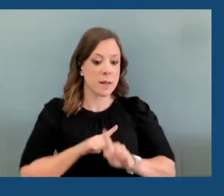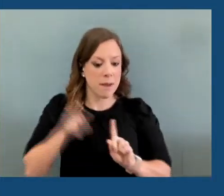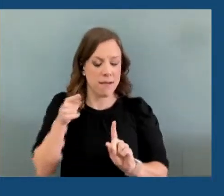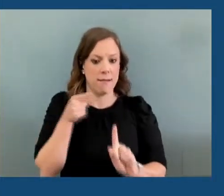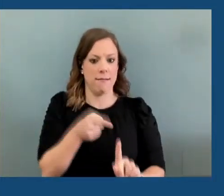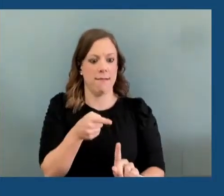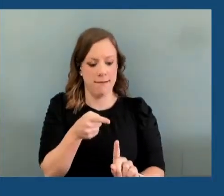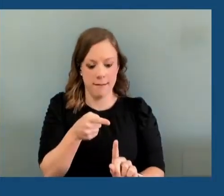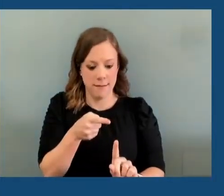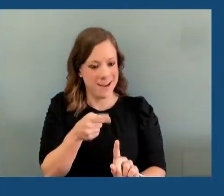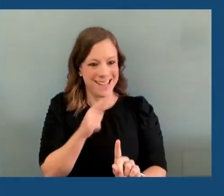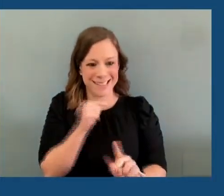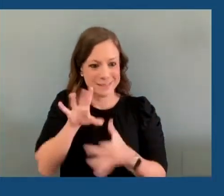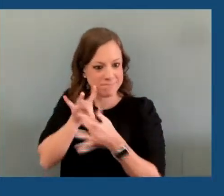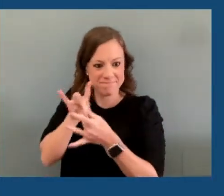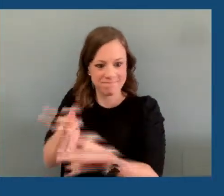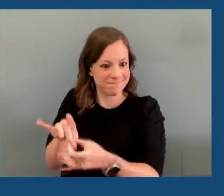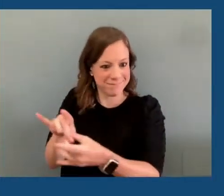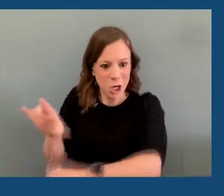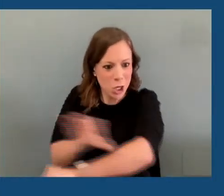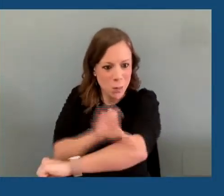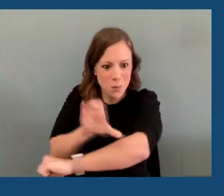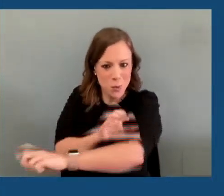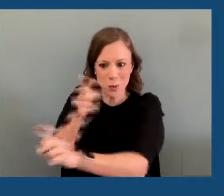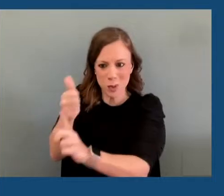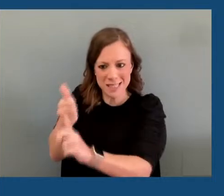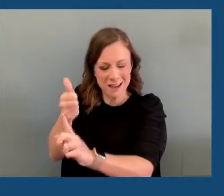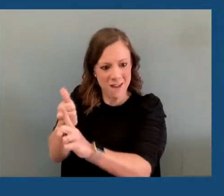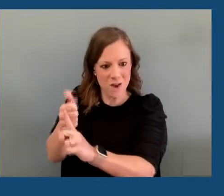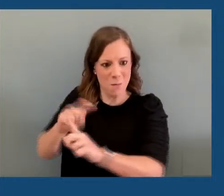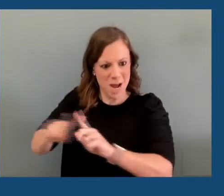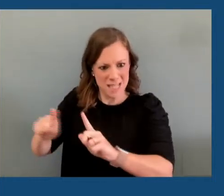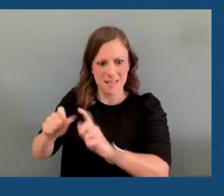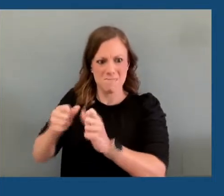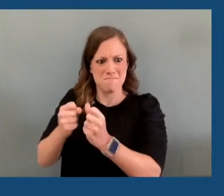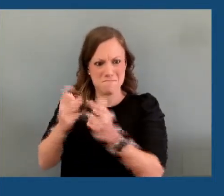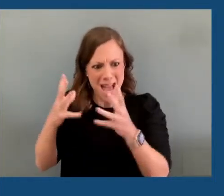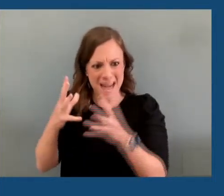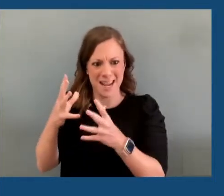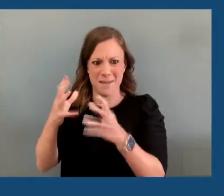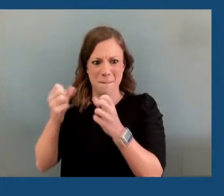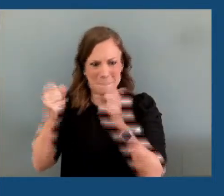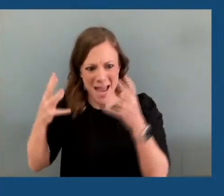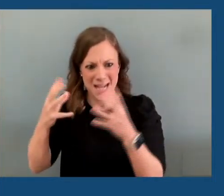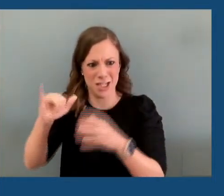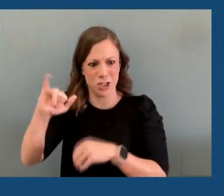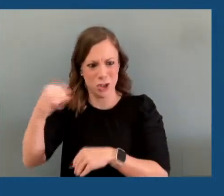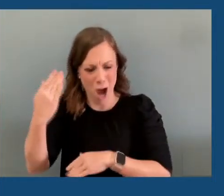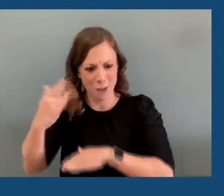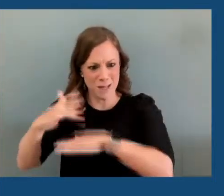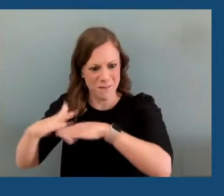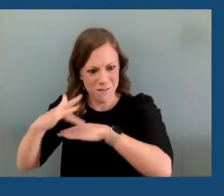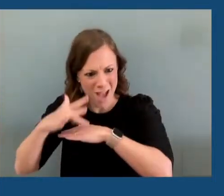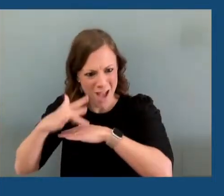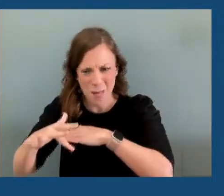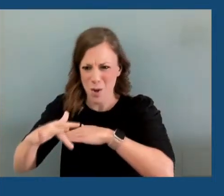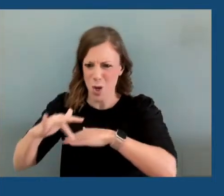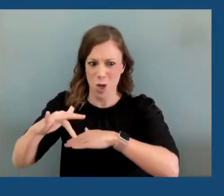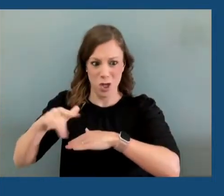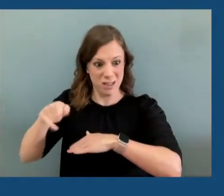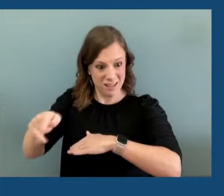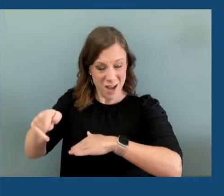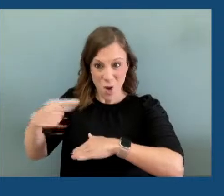the computer itself. It's about the thousands of jobs that are created. The thousands of new jobs that we can't even imagine right now are